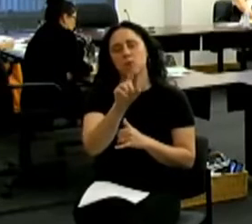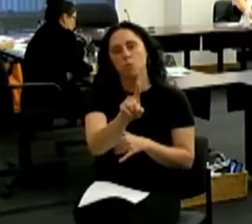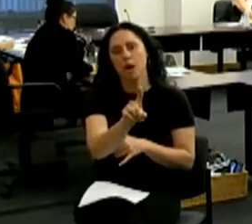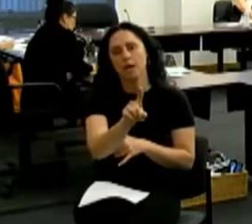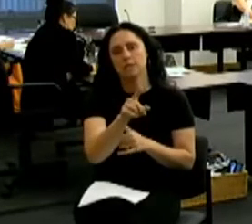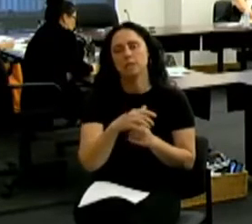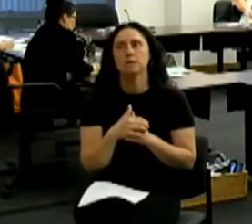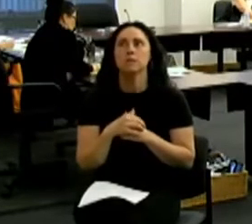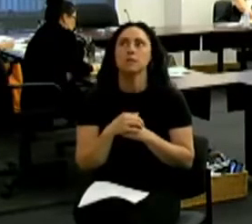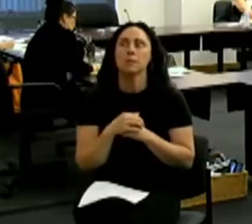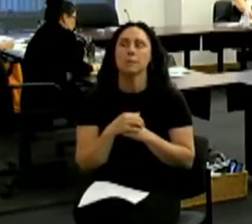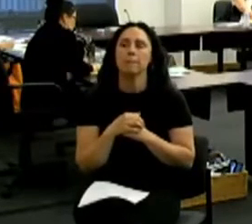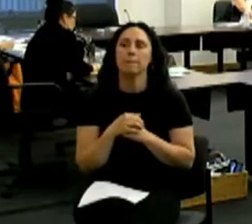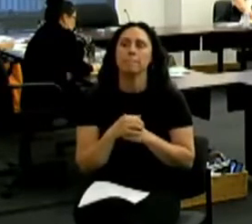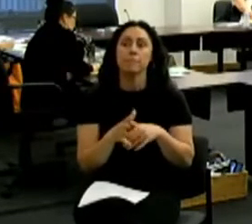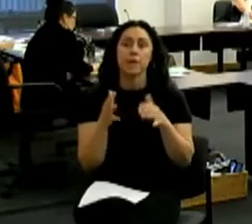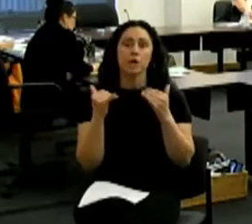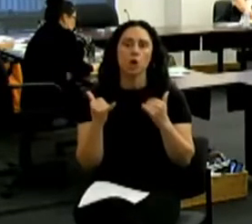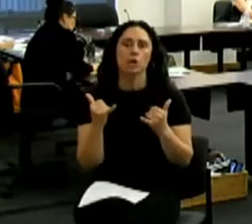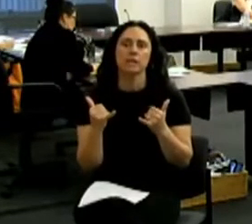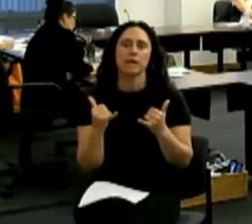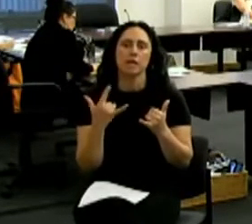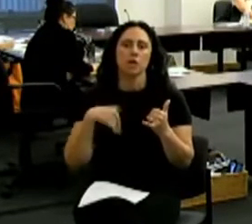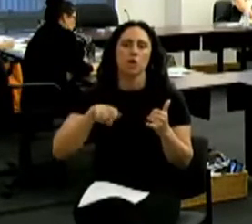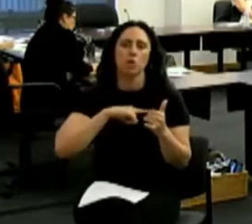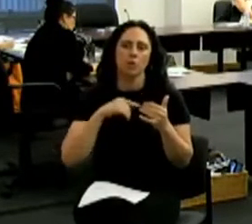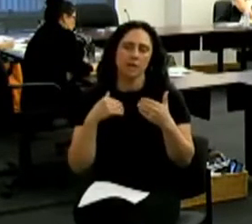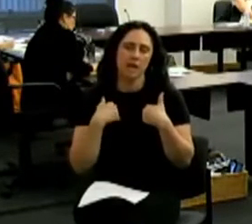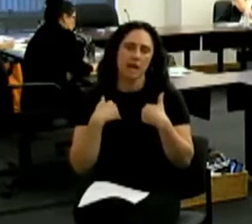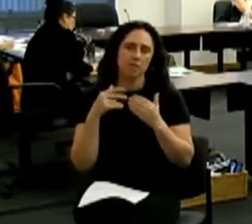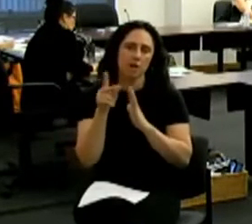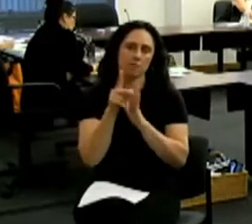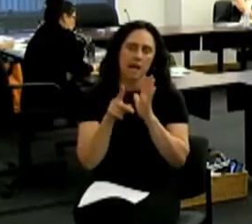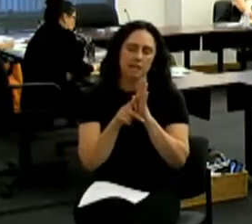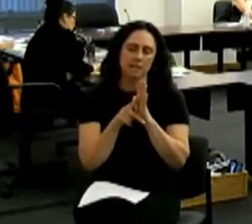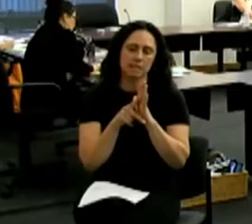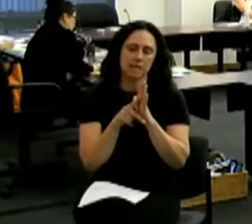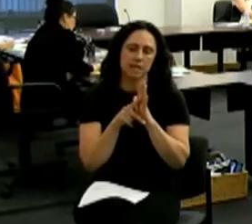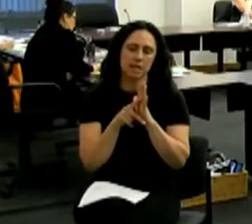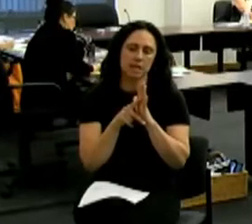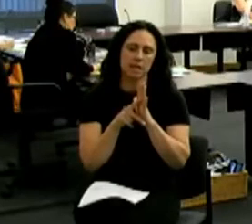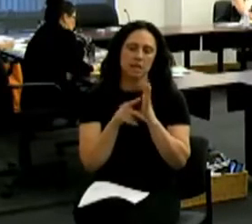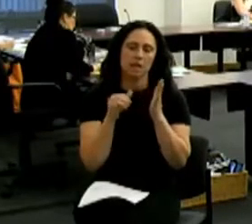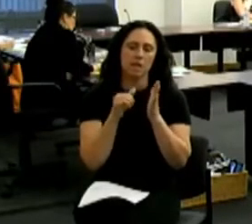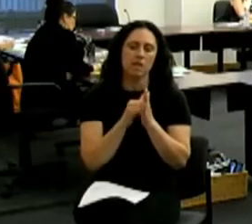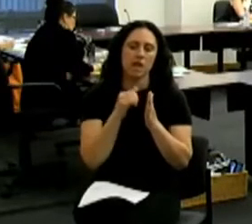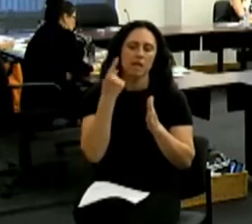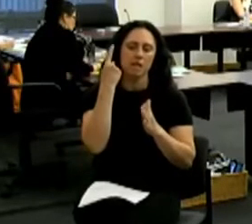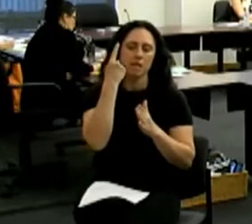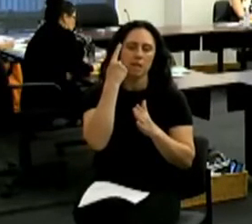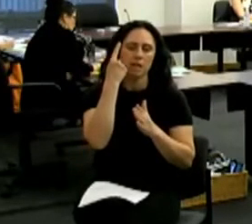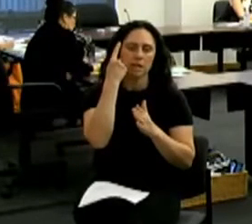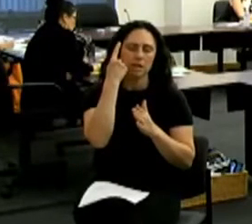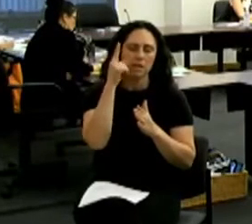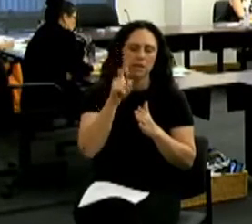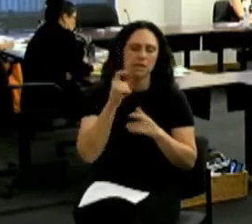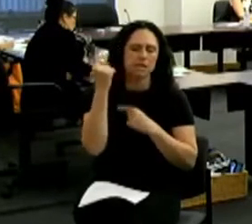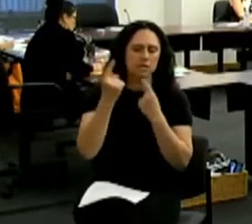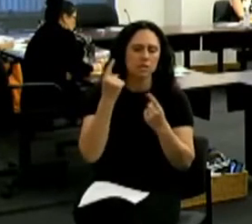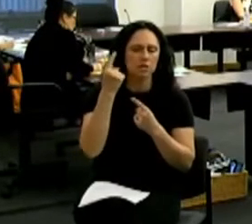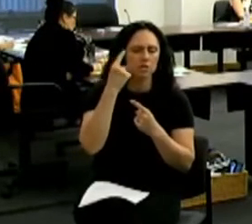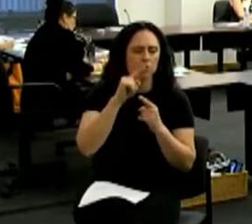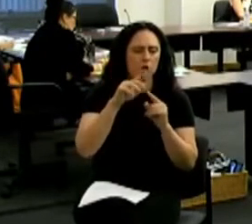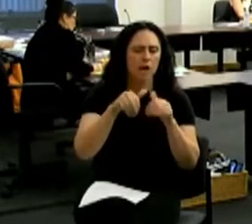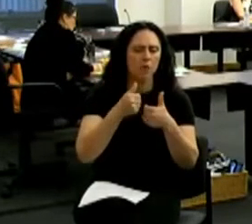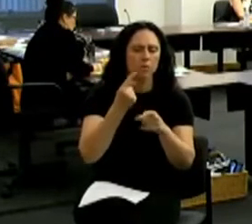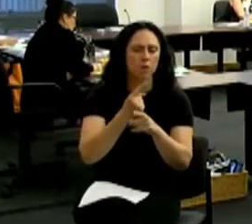1.45.01. Thank you. And currently, we have a policy that needs consideration for